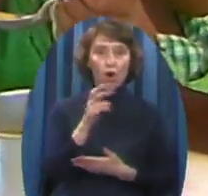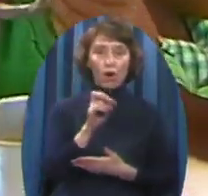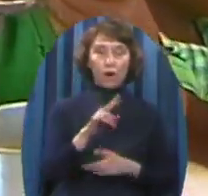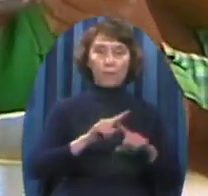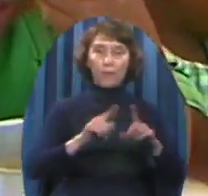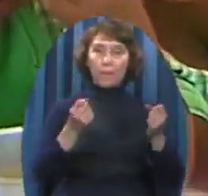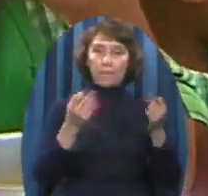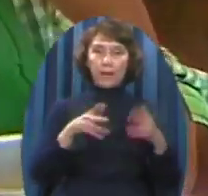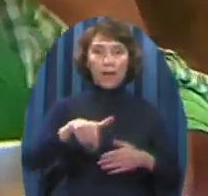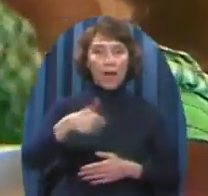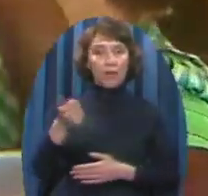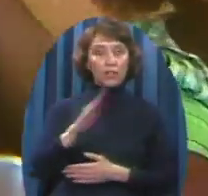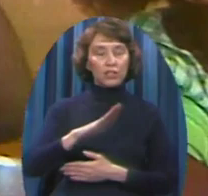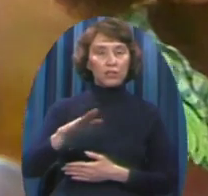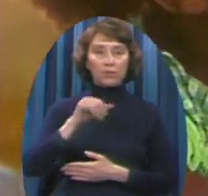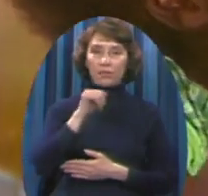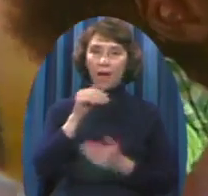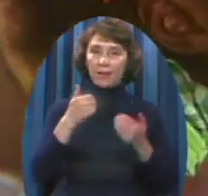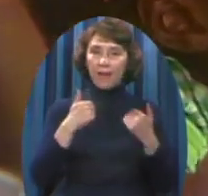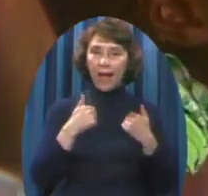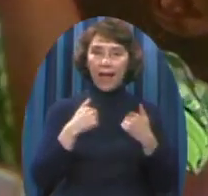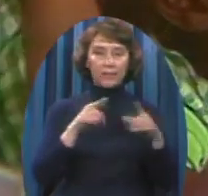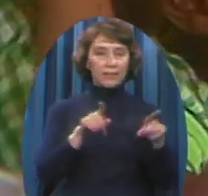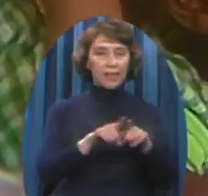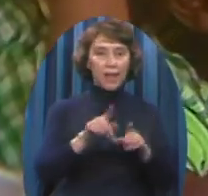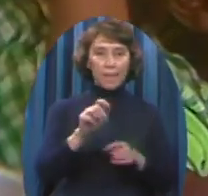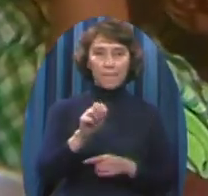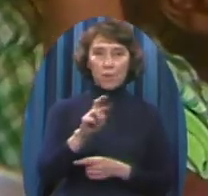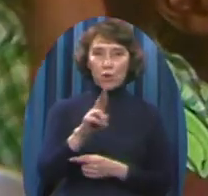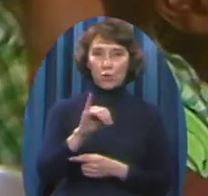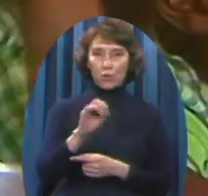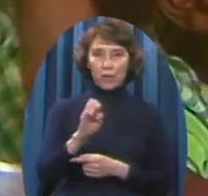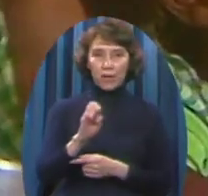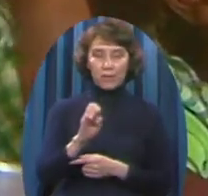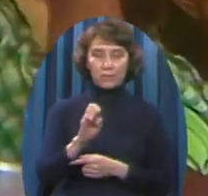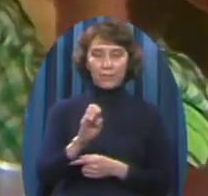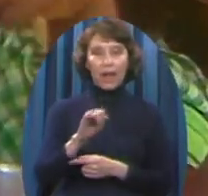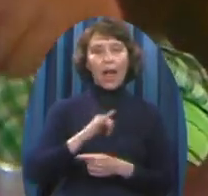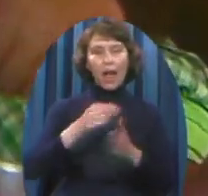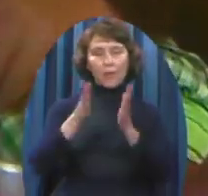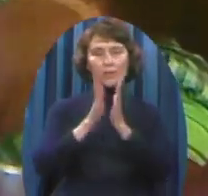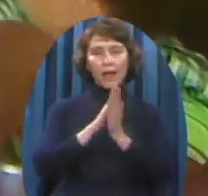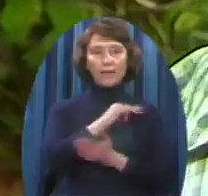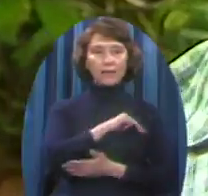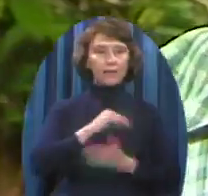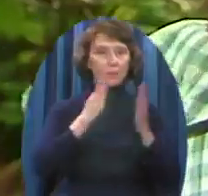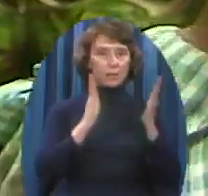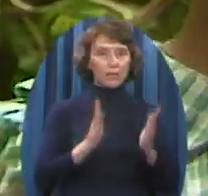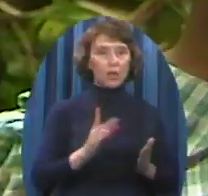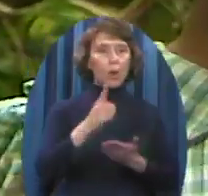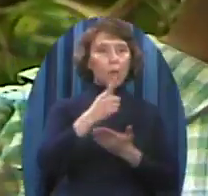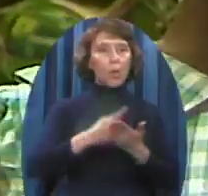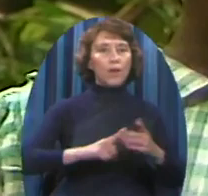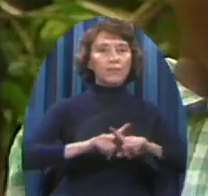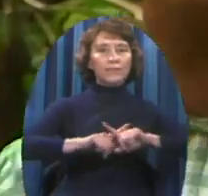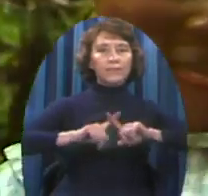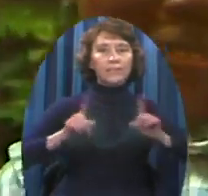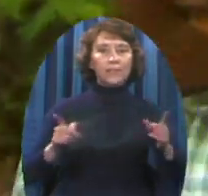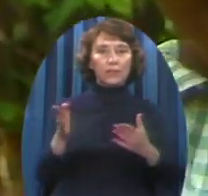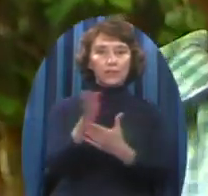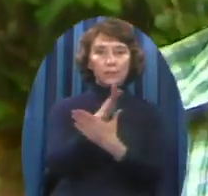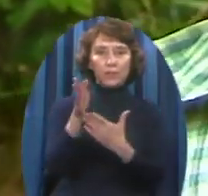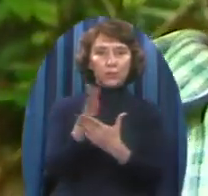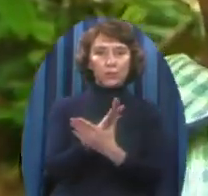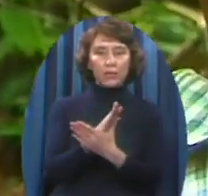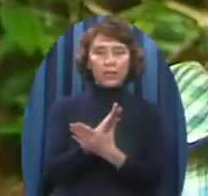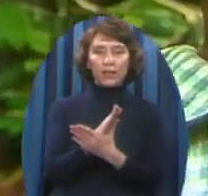had. I was asking a missionary while there 3 weeks ago, what's the difference between the brightness and the